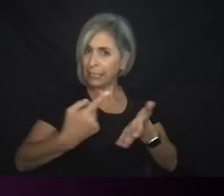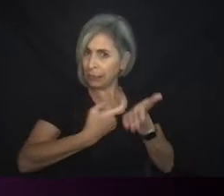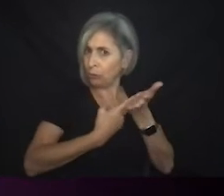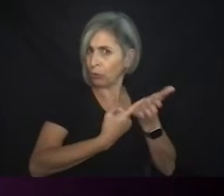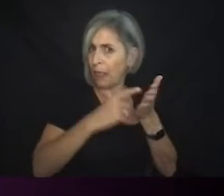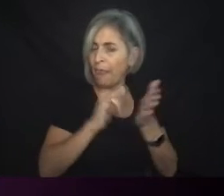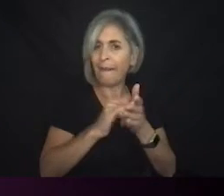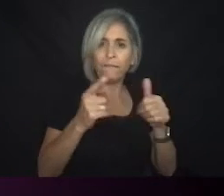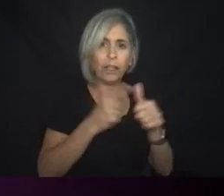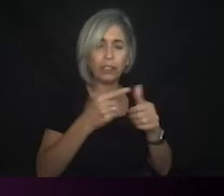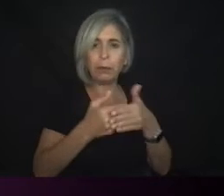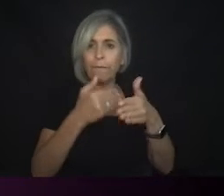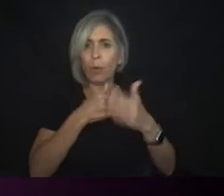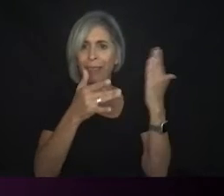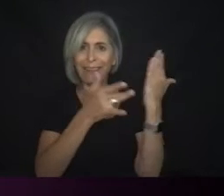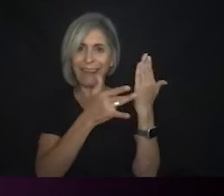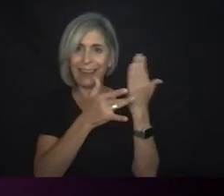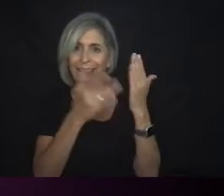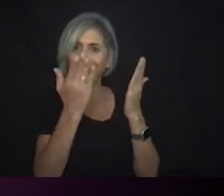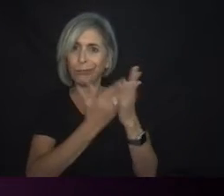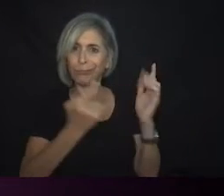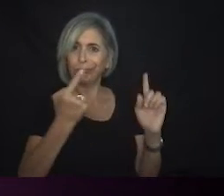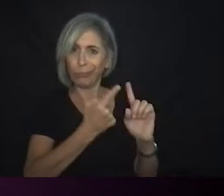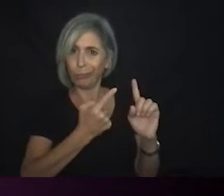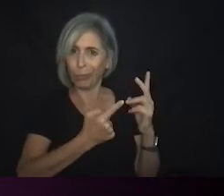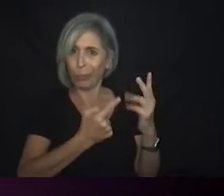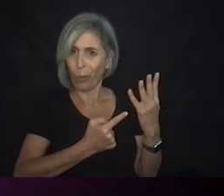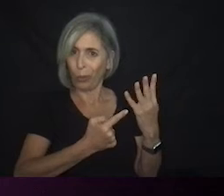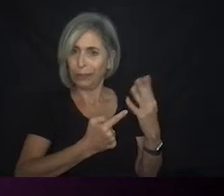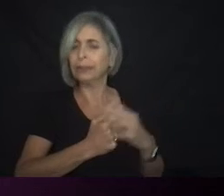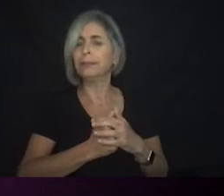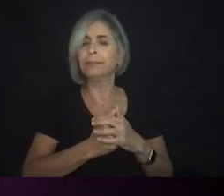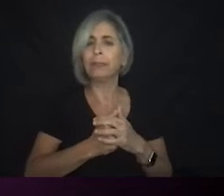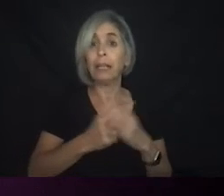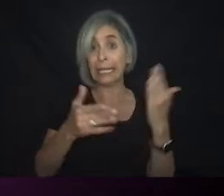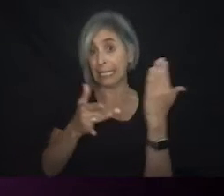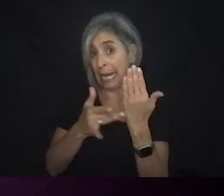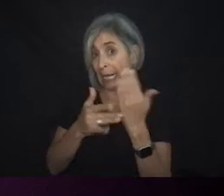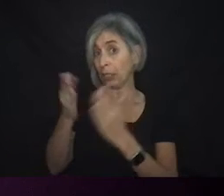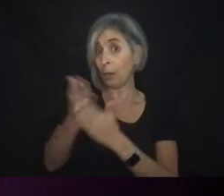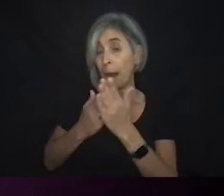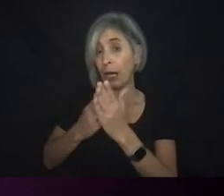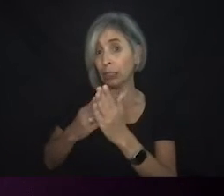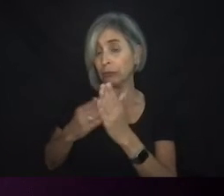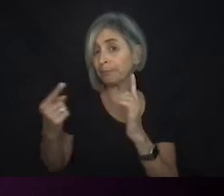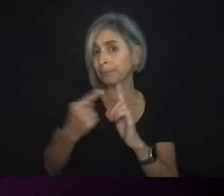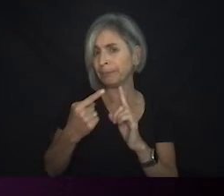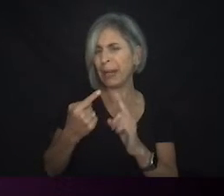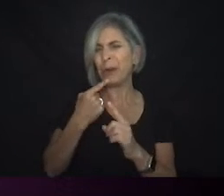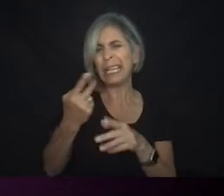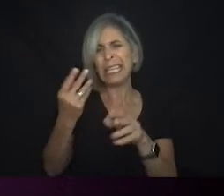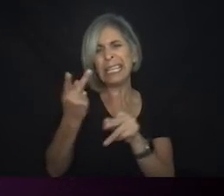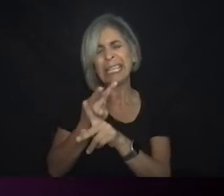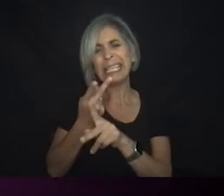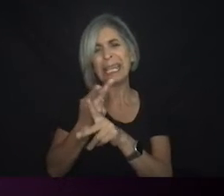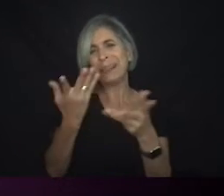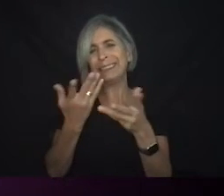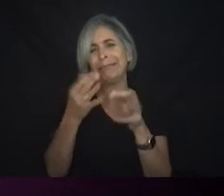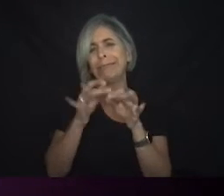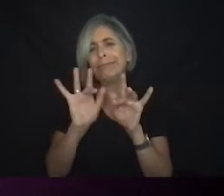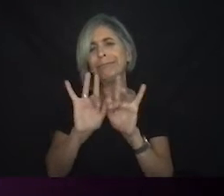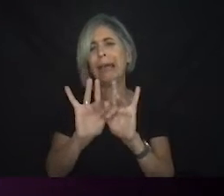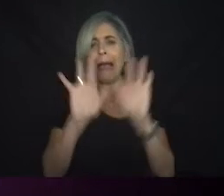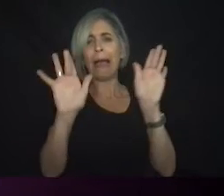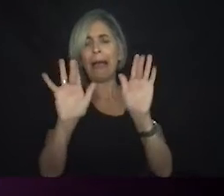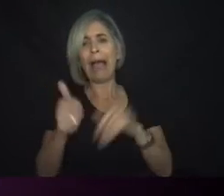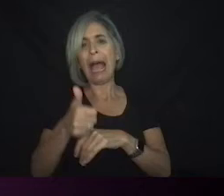dive into some of the more technical stuff. And for the technical parts, I'm going to keep things a bit more high level because there's a